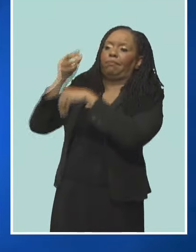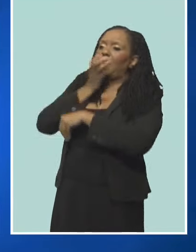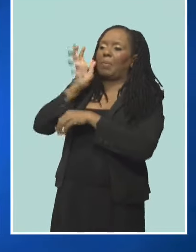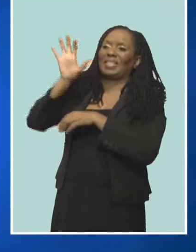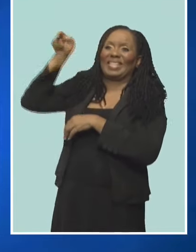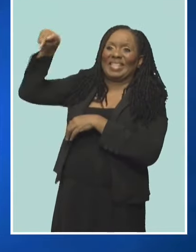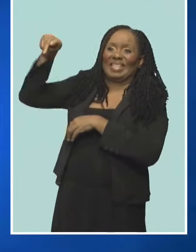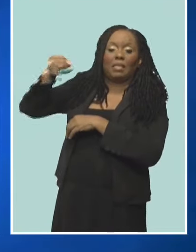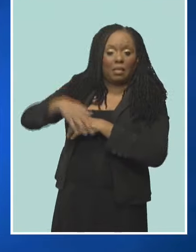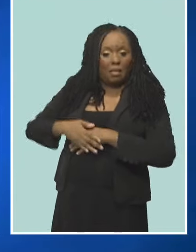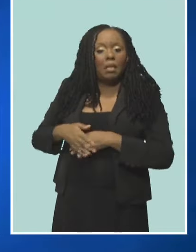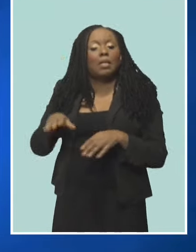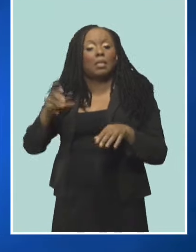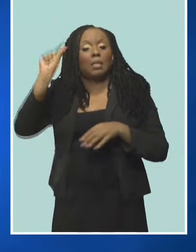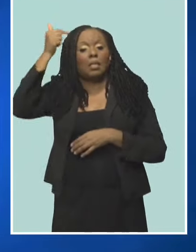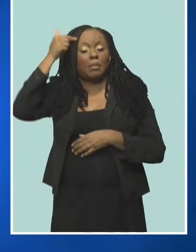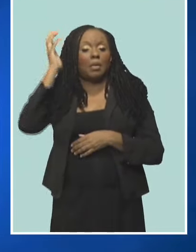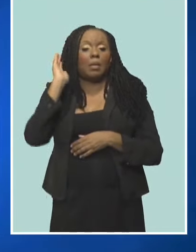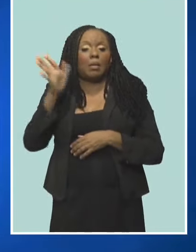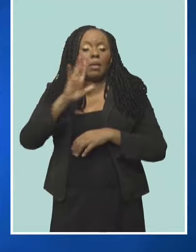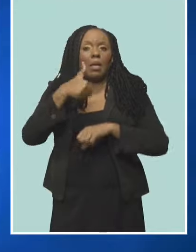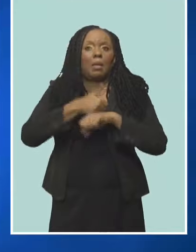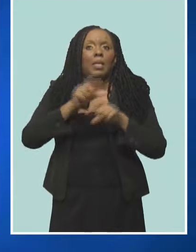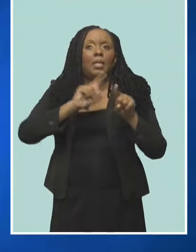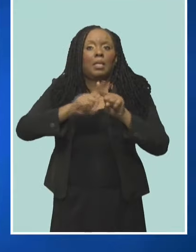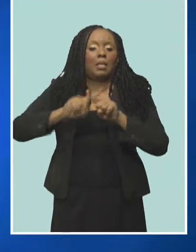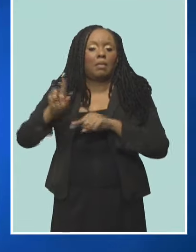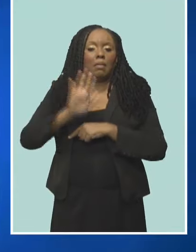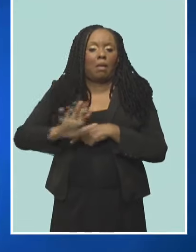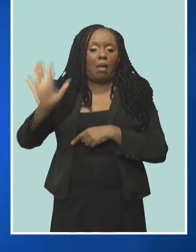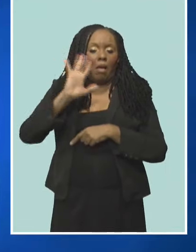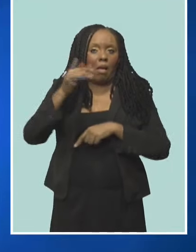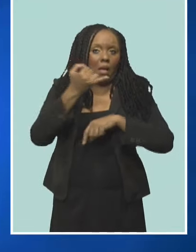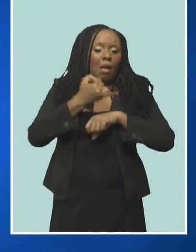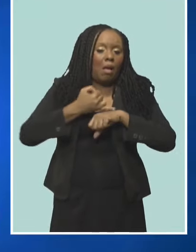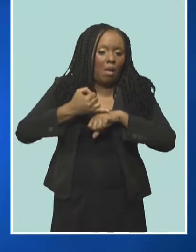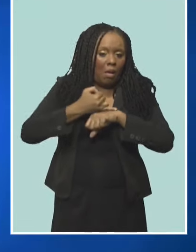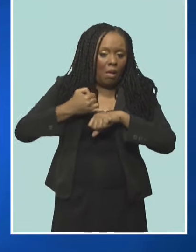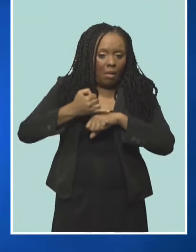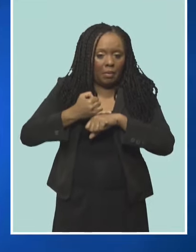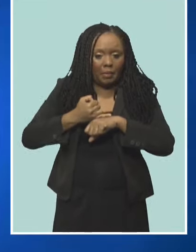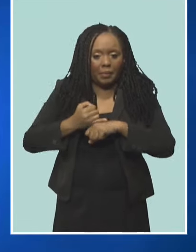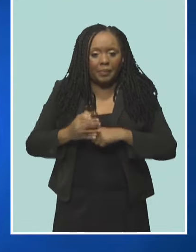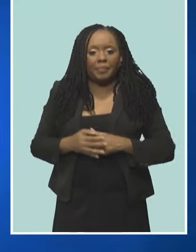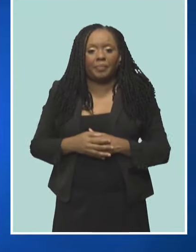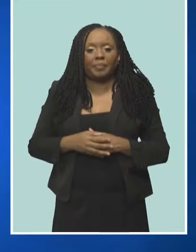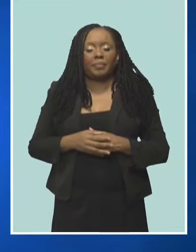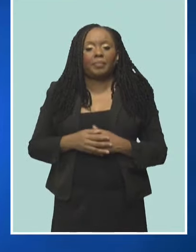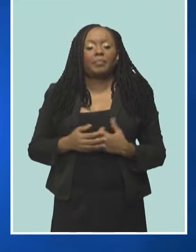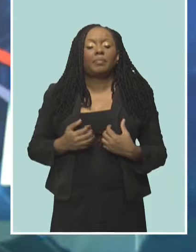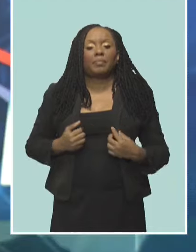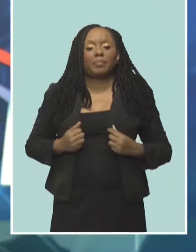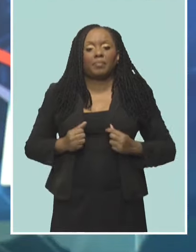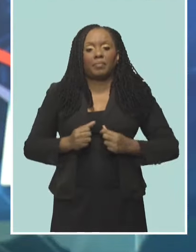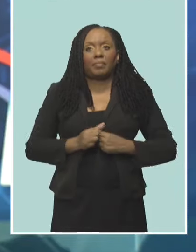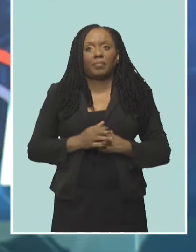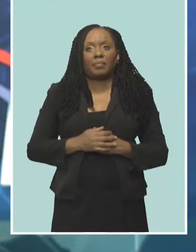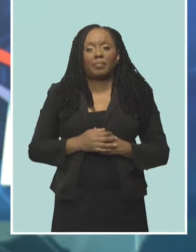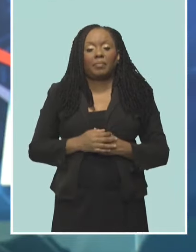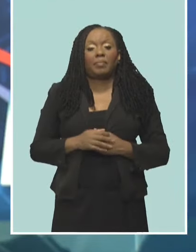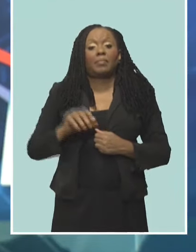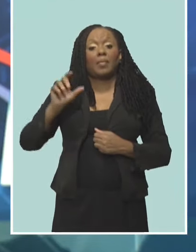establish similar vending sites across the island. Rianne Phillips, CBC News.